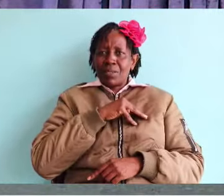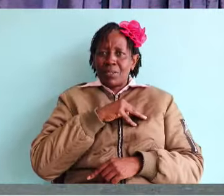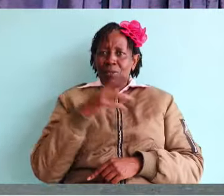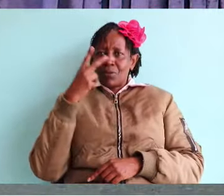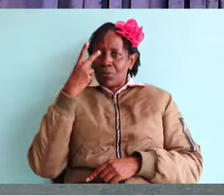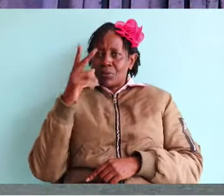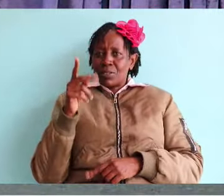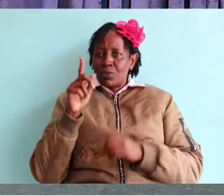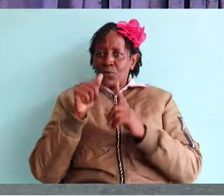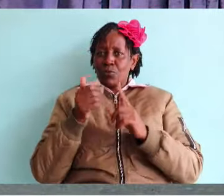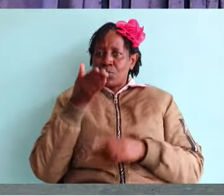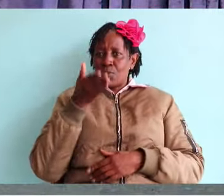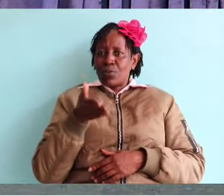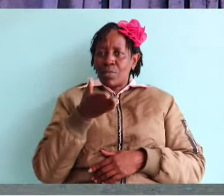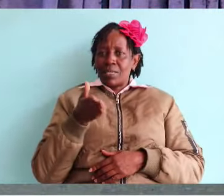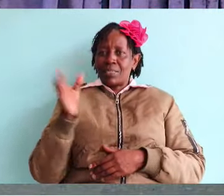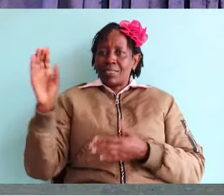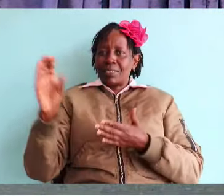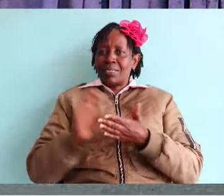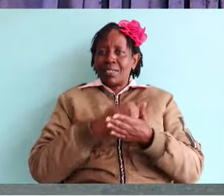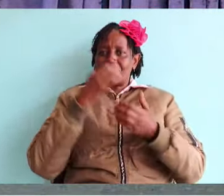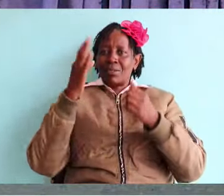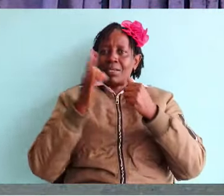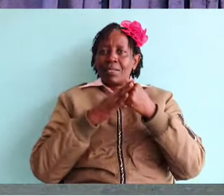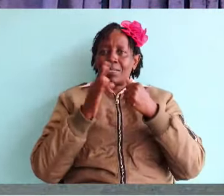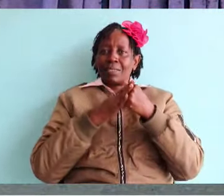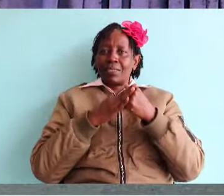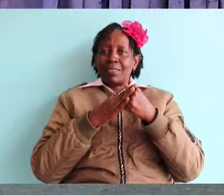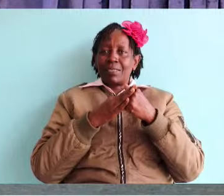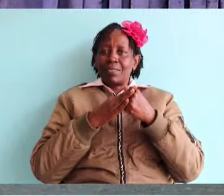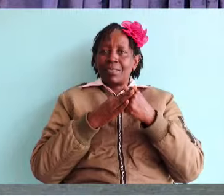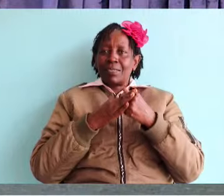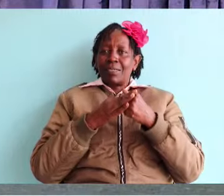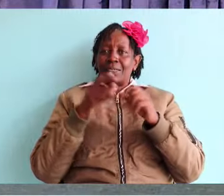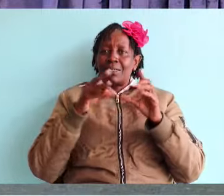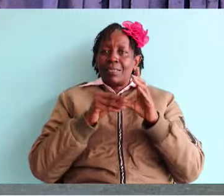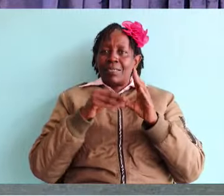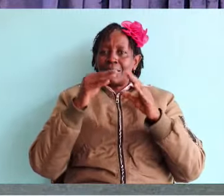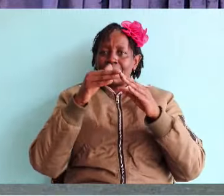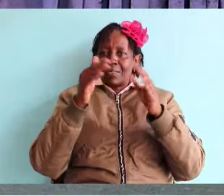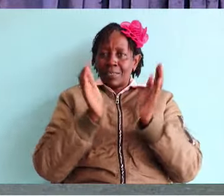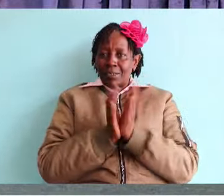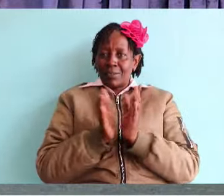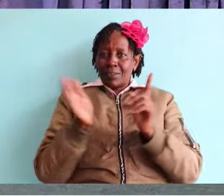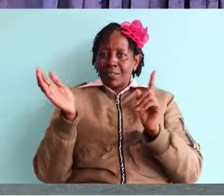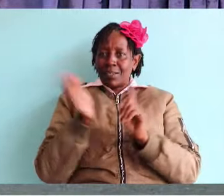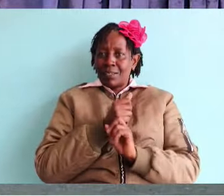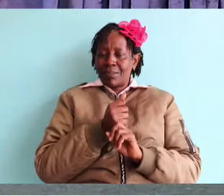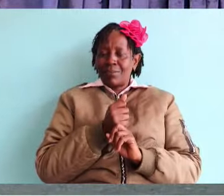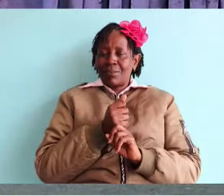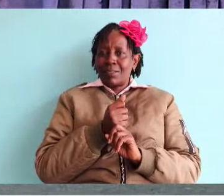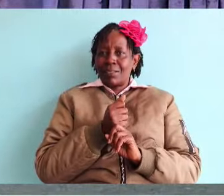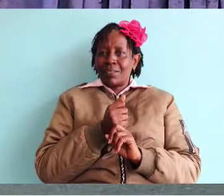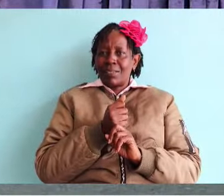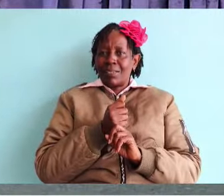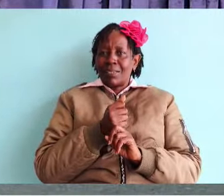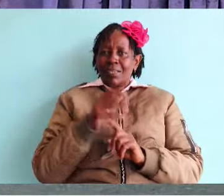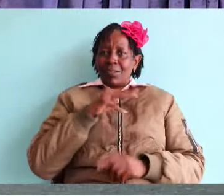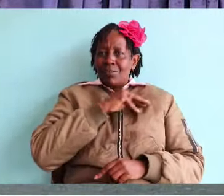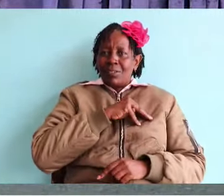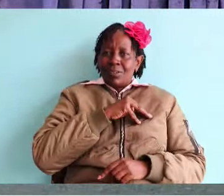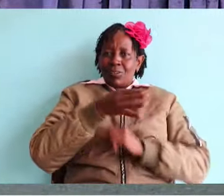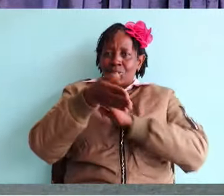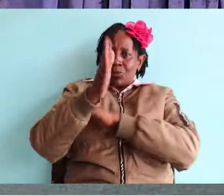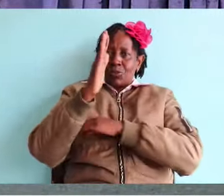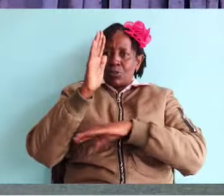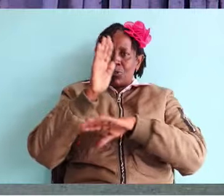this chapter 8 is indeed Gideon achieved the mission that God had called him to do.